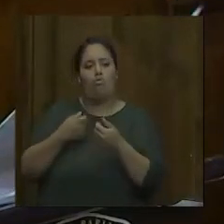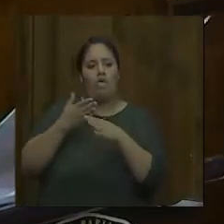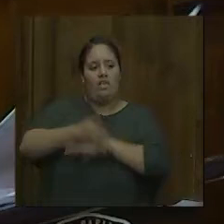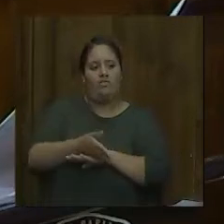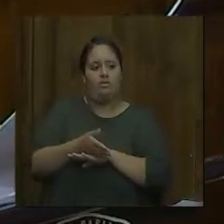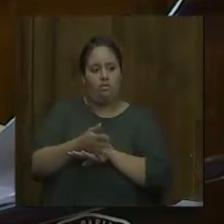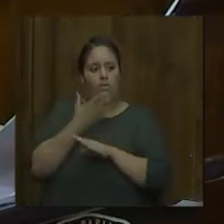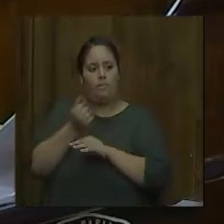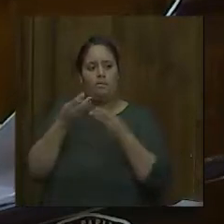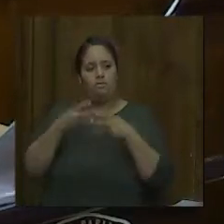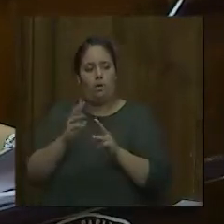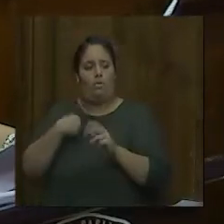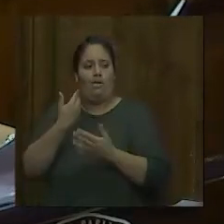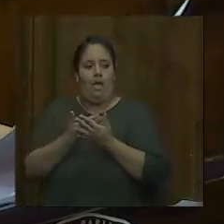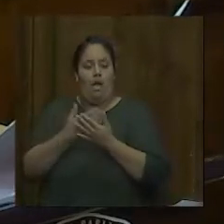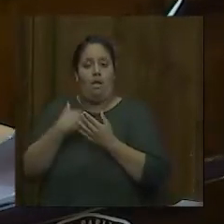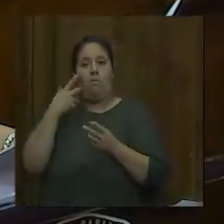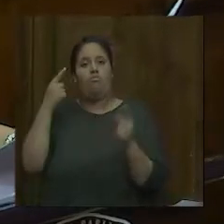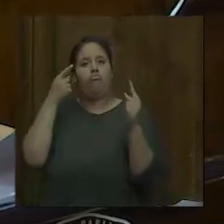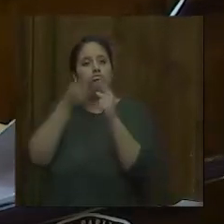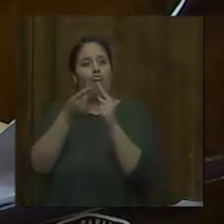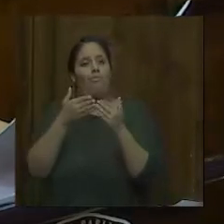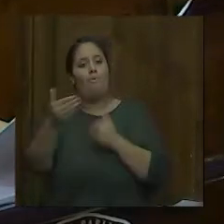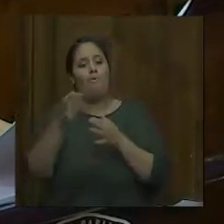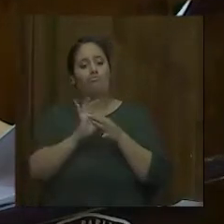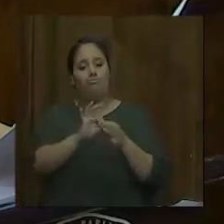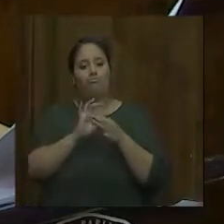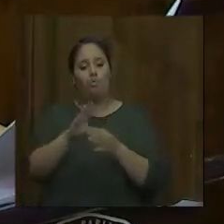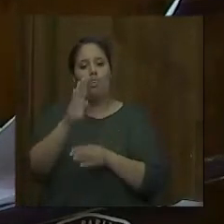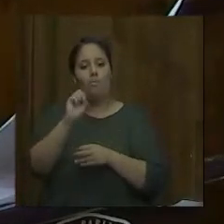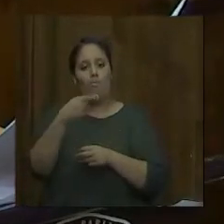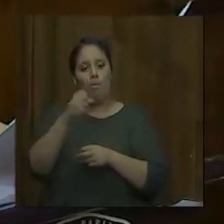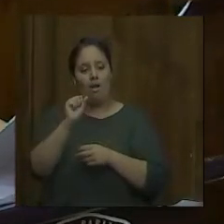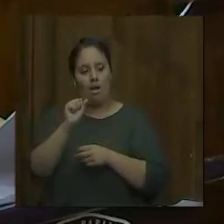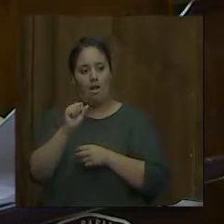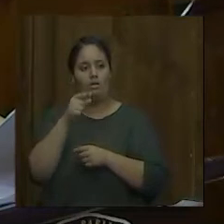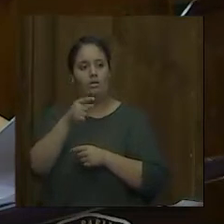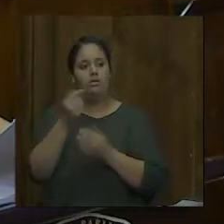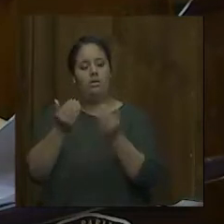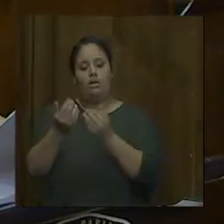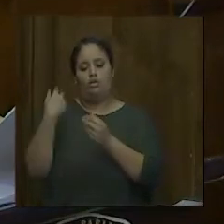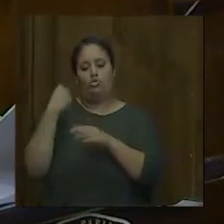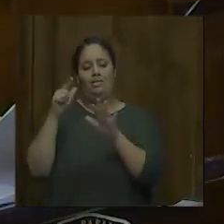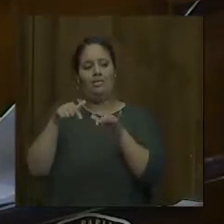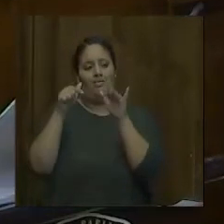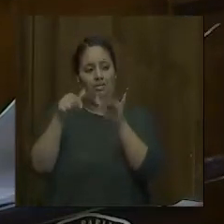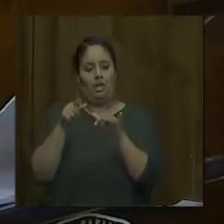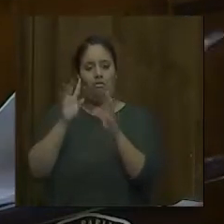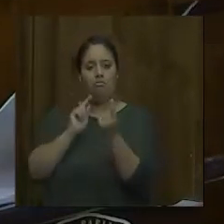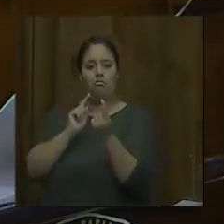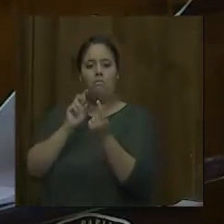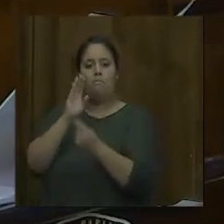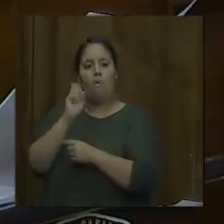can. I look forward to further engagement with Bonga Cycling Academy, managed by the 27-year-old